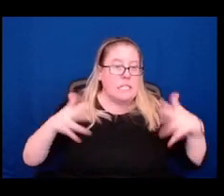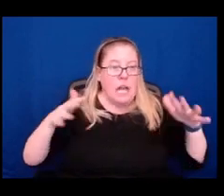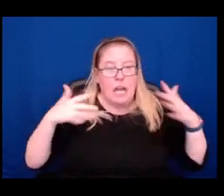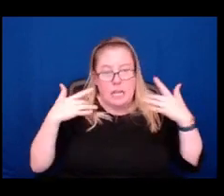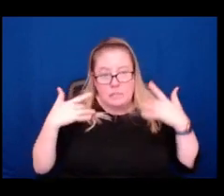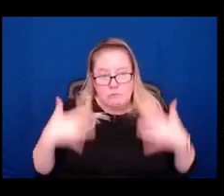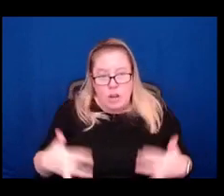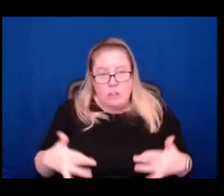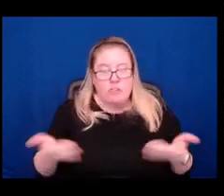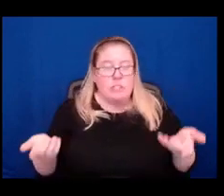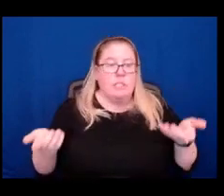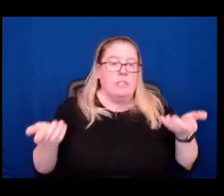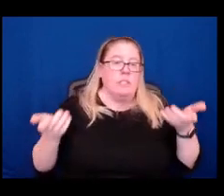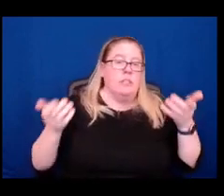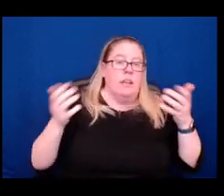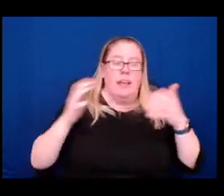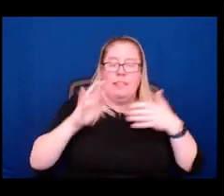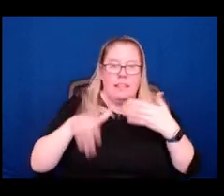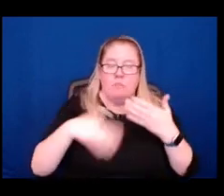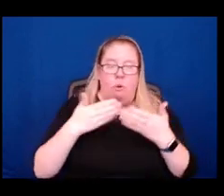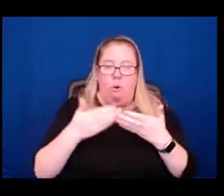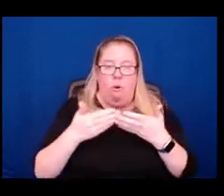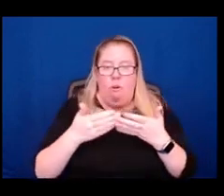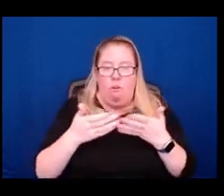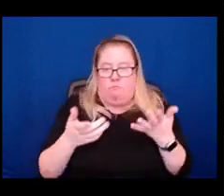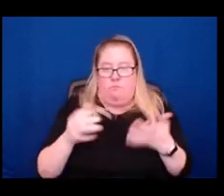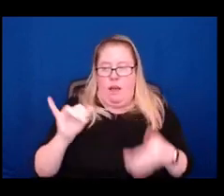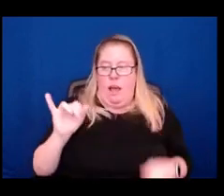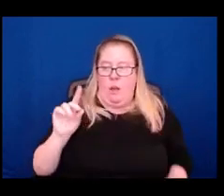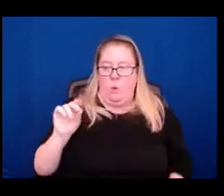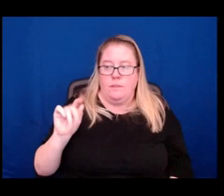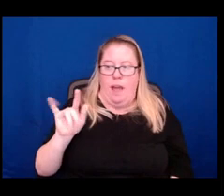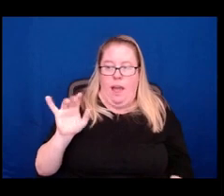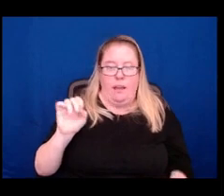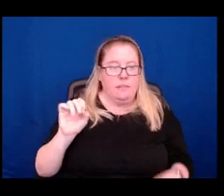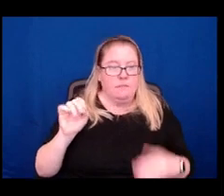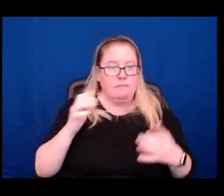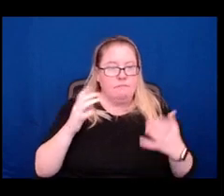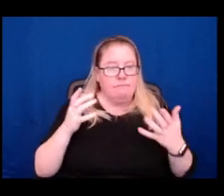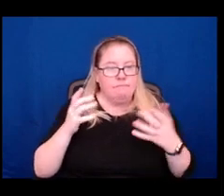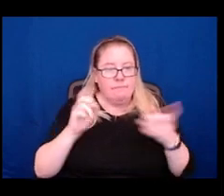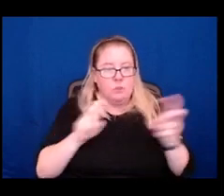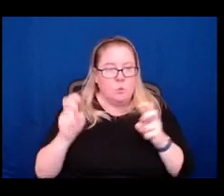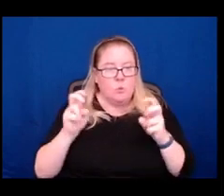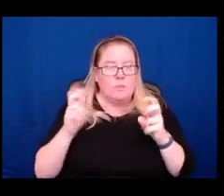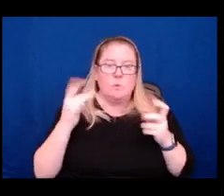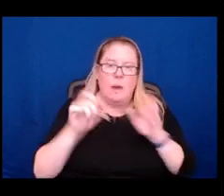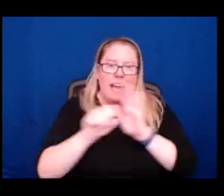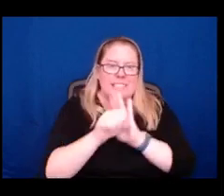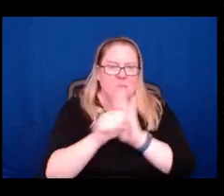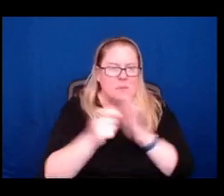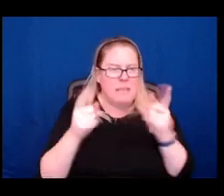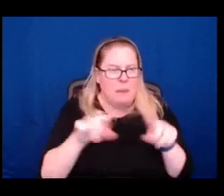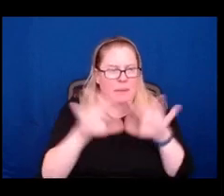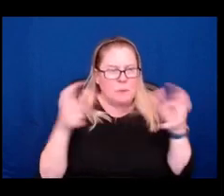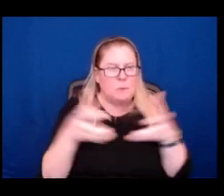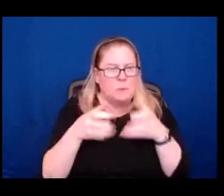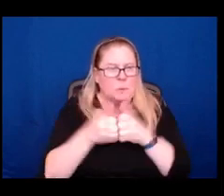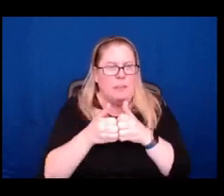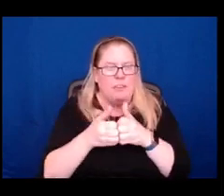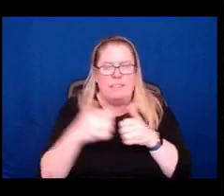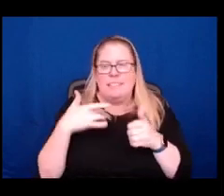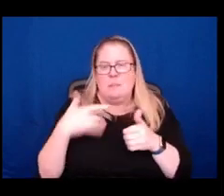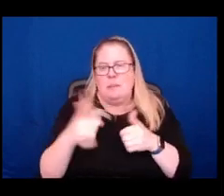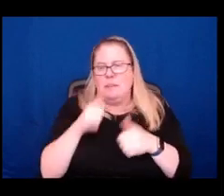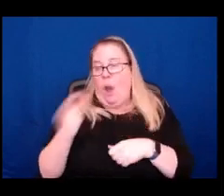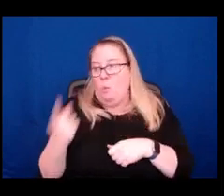depression, and I think that's why we have a lot of those symptoms together. You know, it's usually not